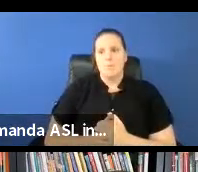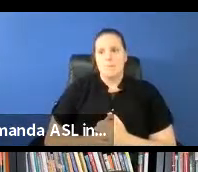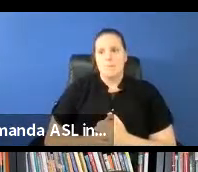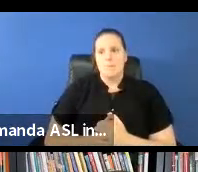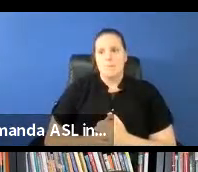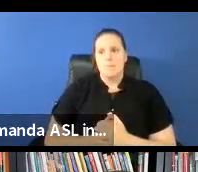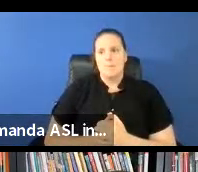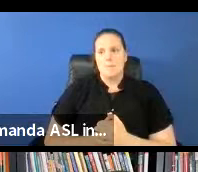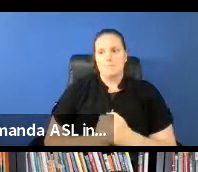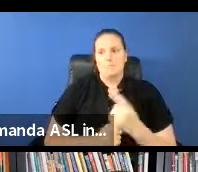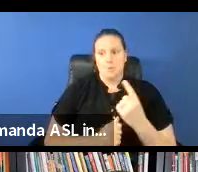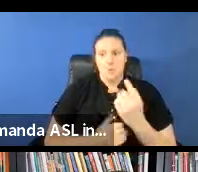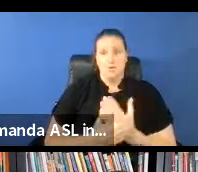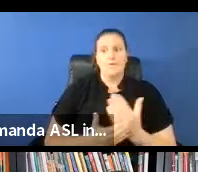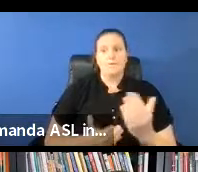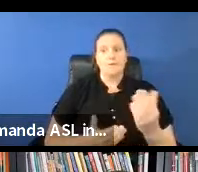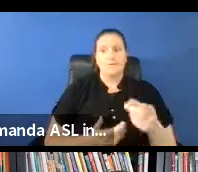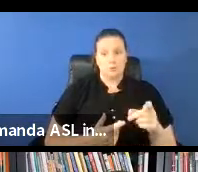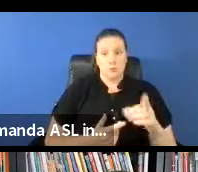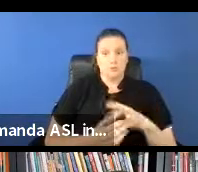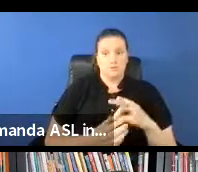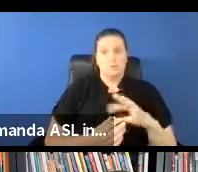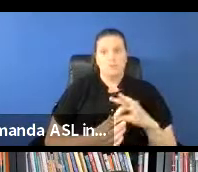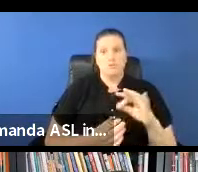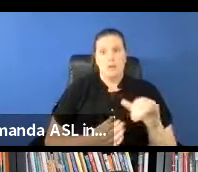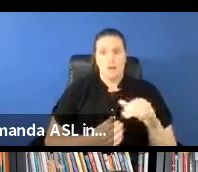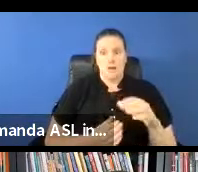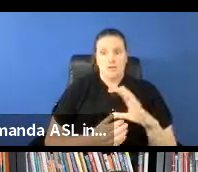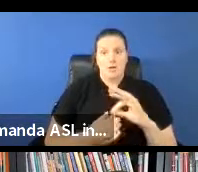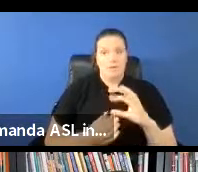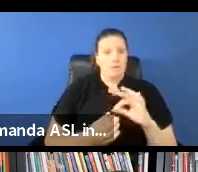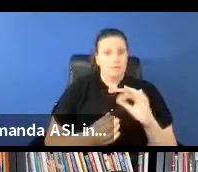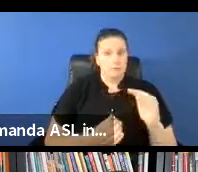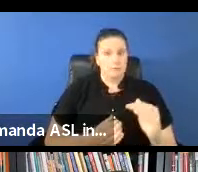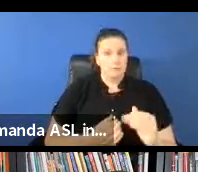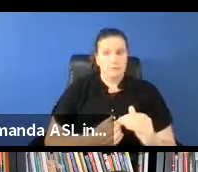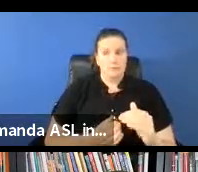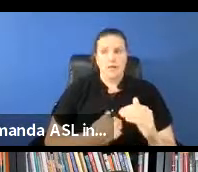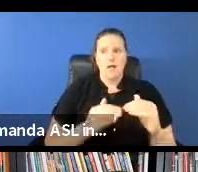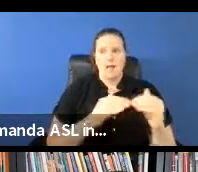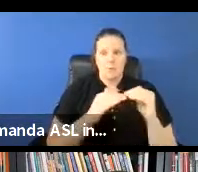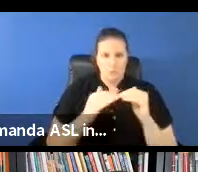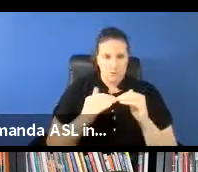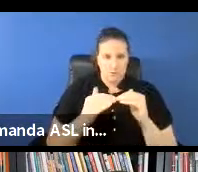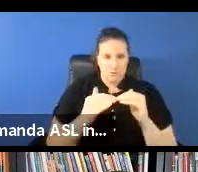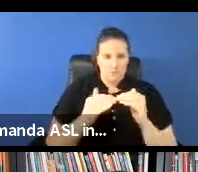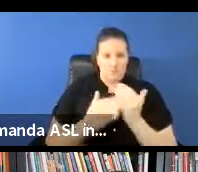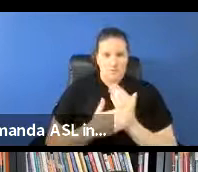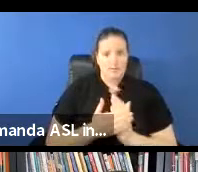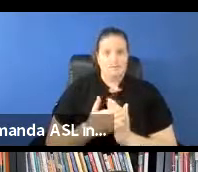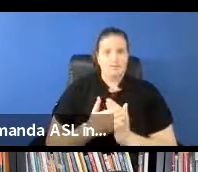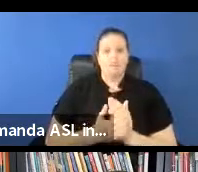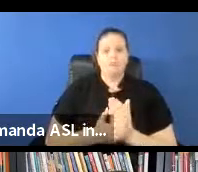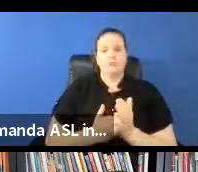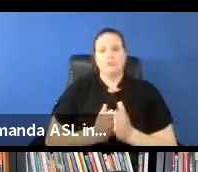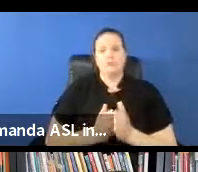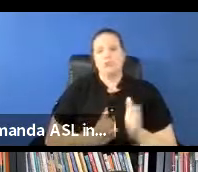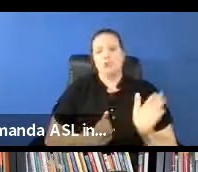one of the things, and you mentioned it in your comments, is the equity piece. So